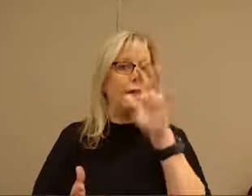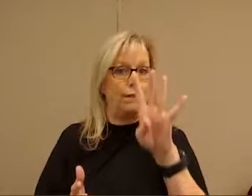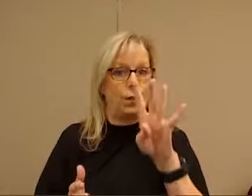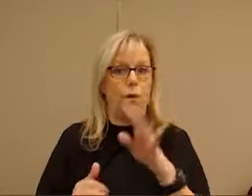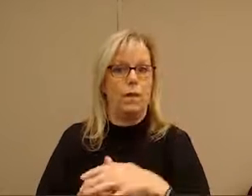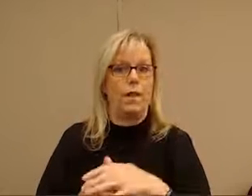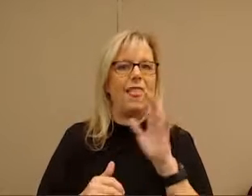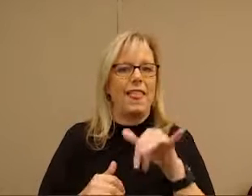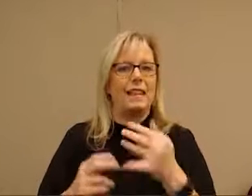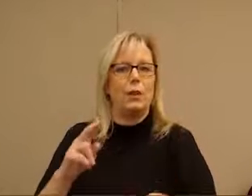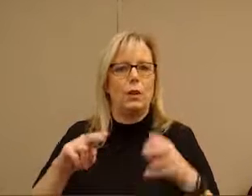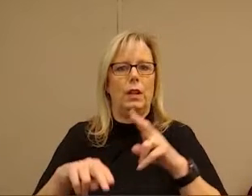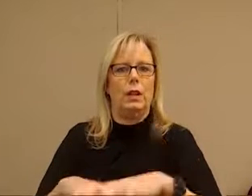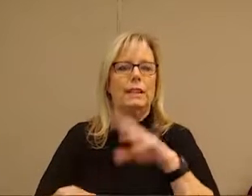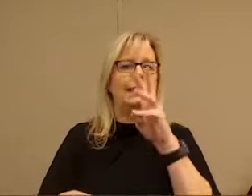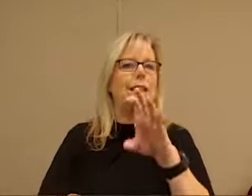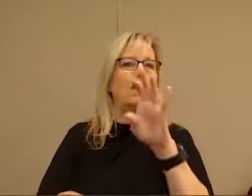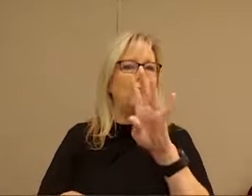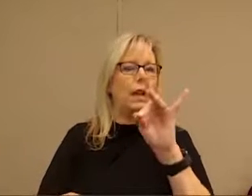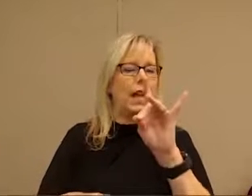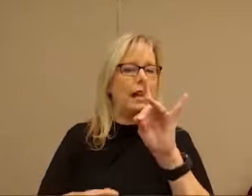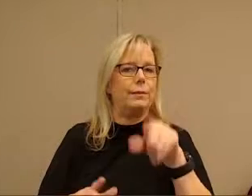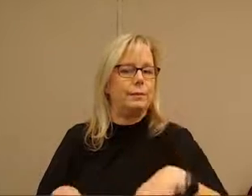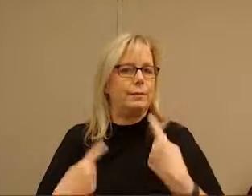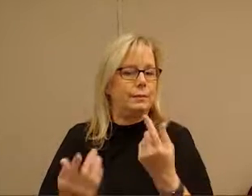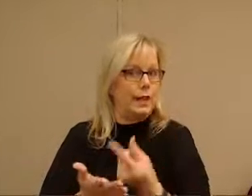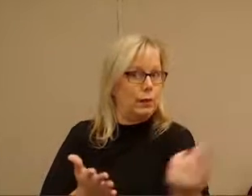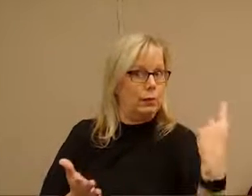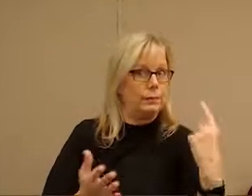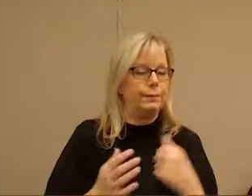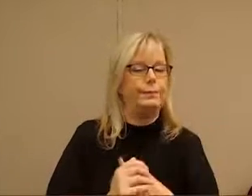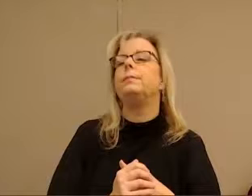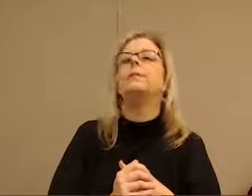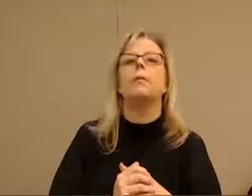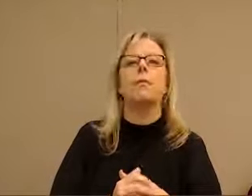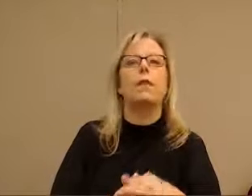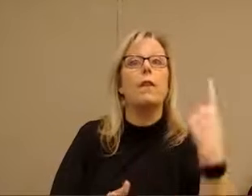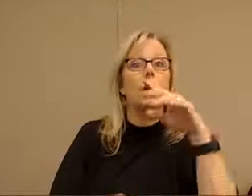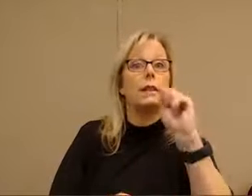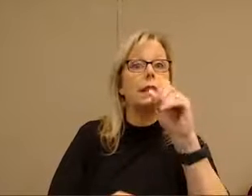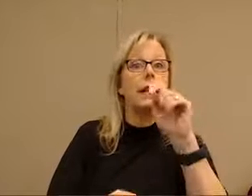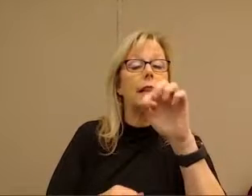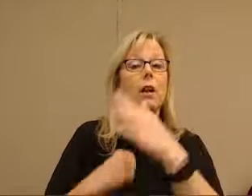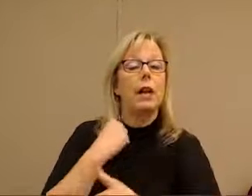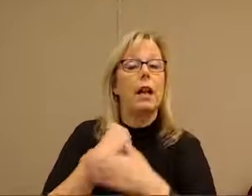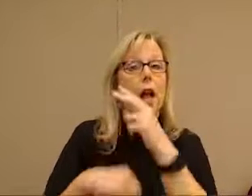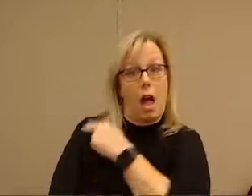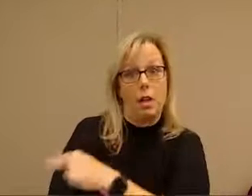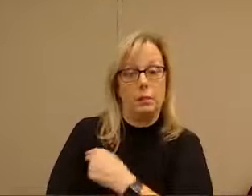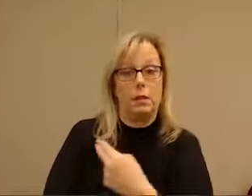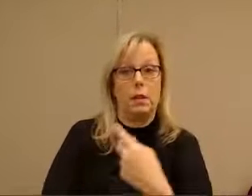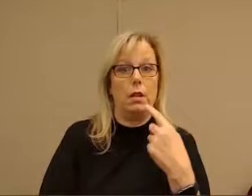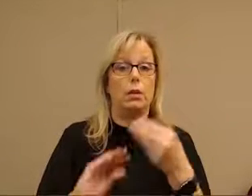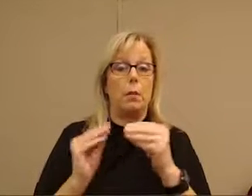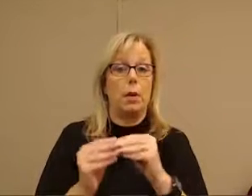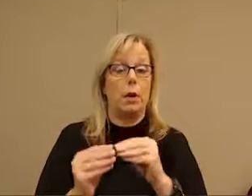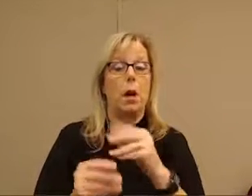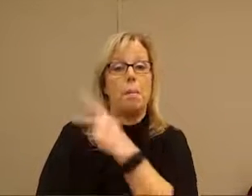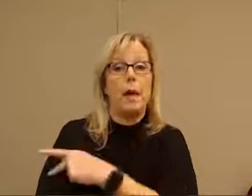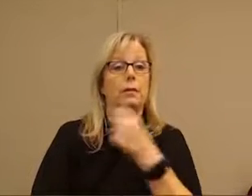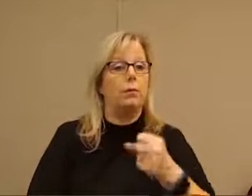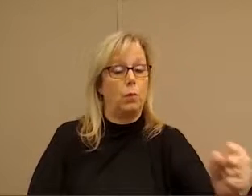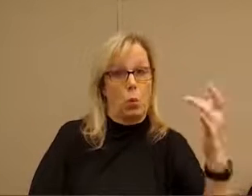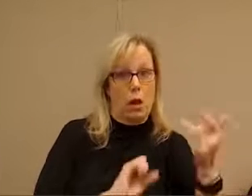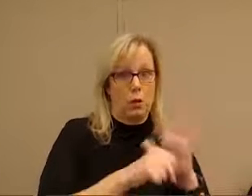28,804, and that's an increase of 648 from last week. For St. Clair County hospitalization numbers, the number of COVID-related